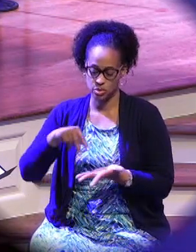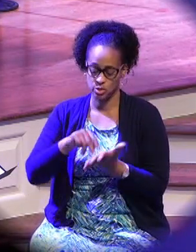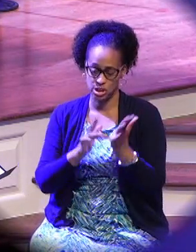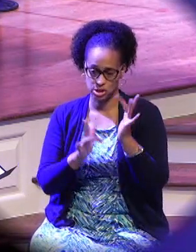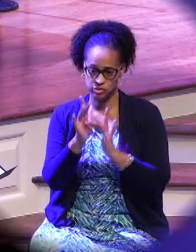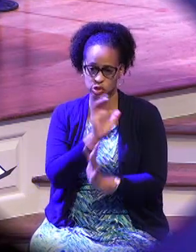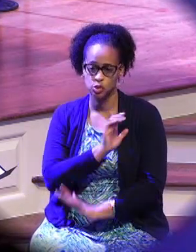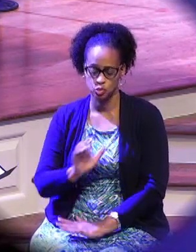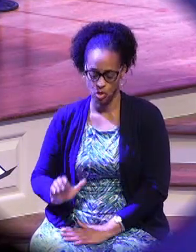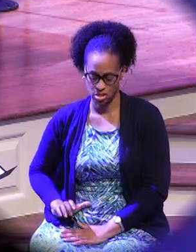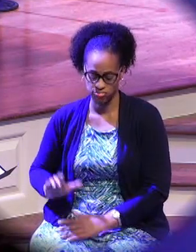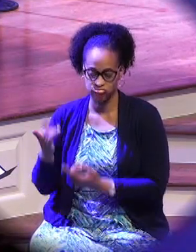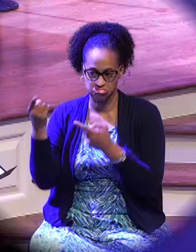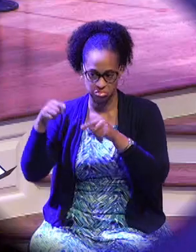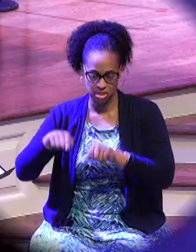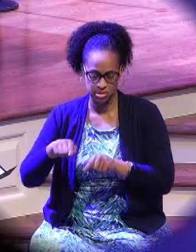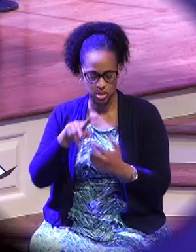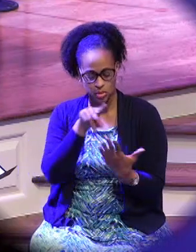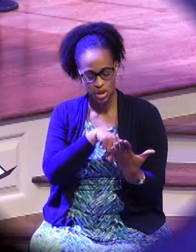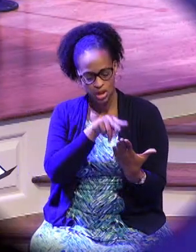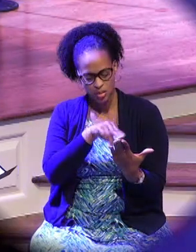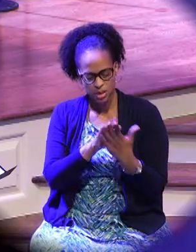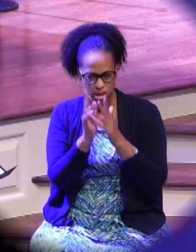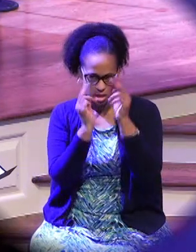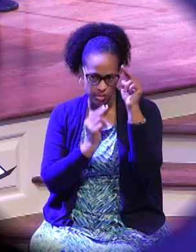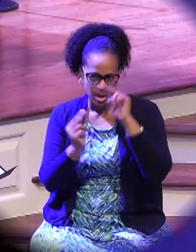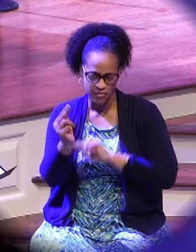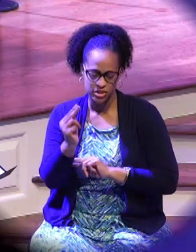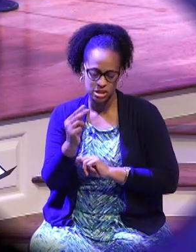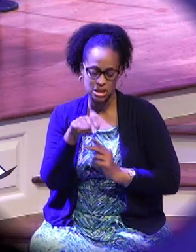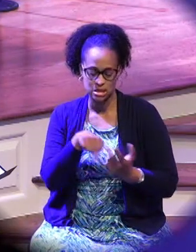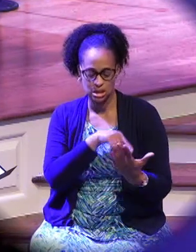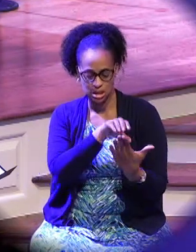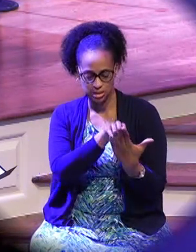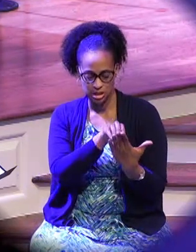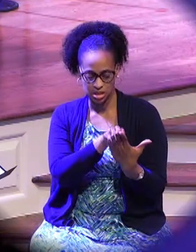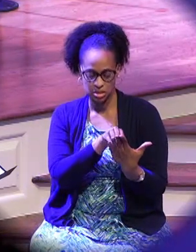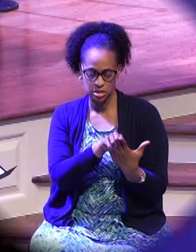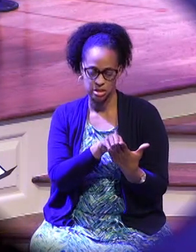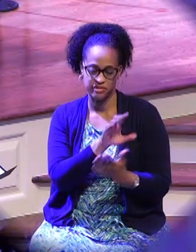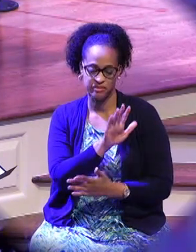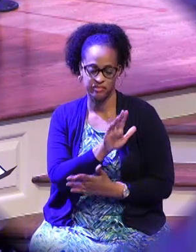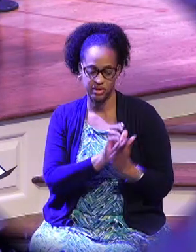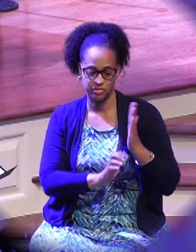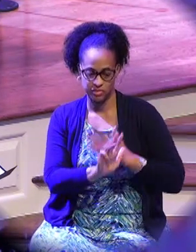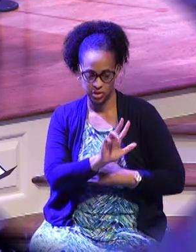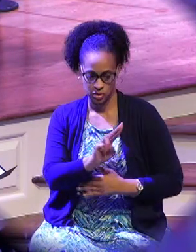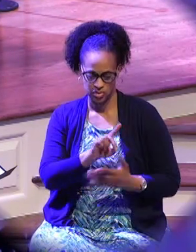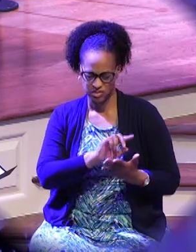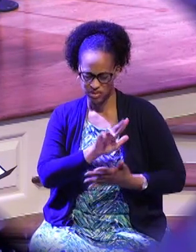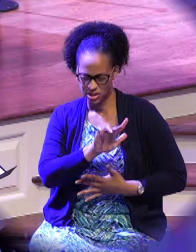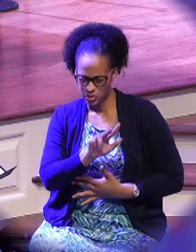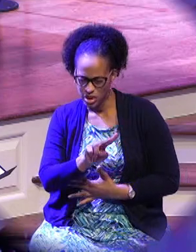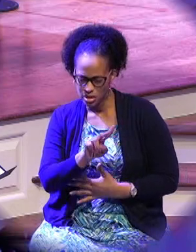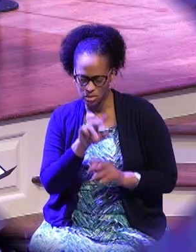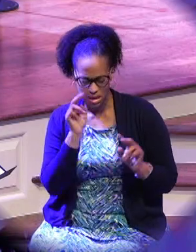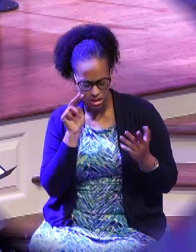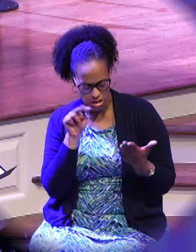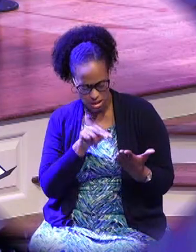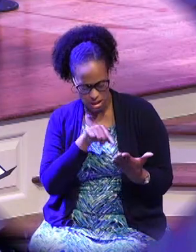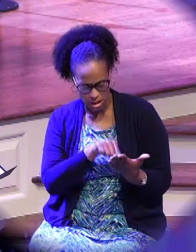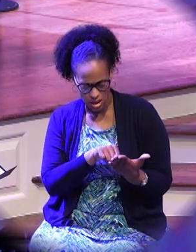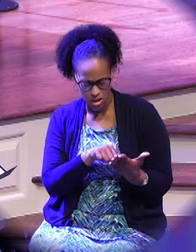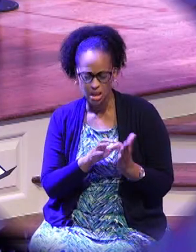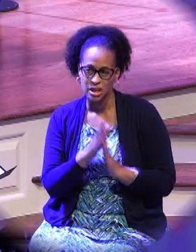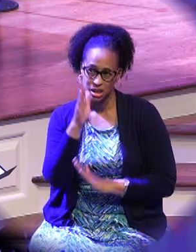Christ. And yet when we read the prophecy in Isaiah 52:53, you can't help but see the one who